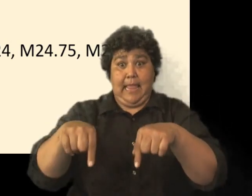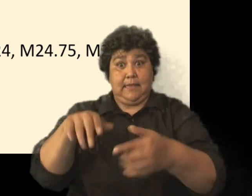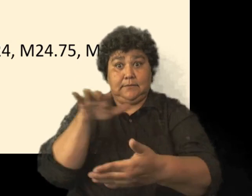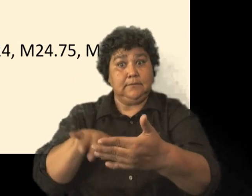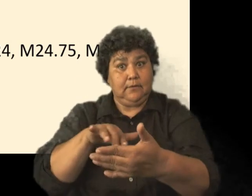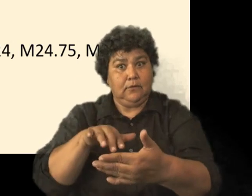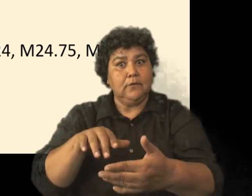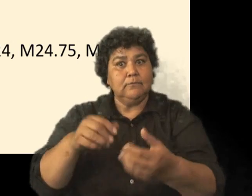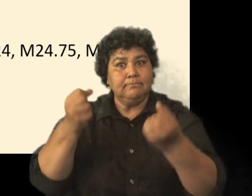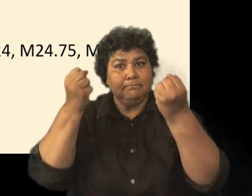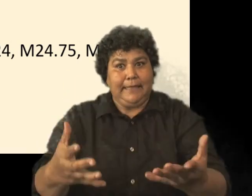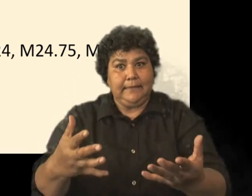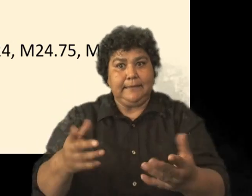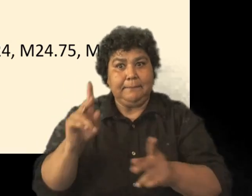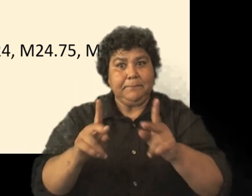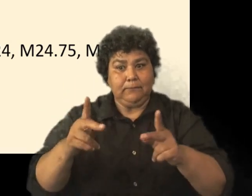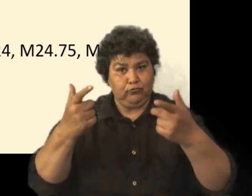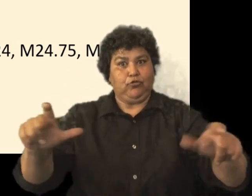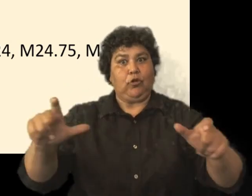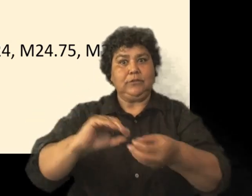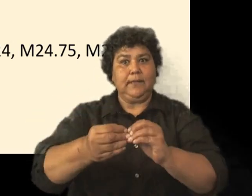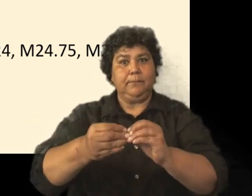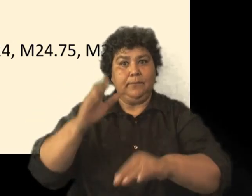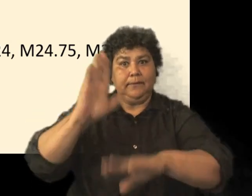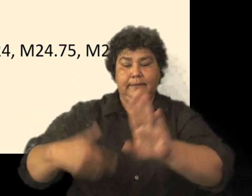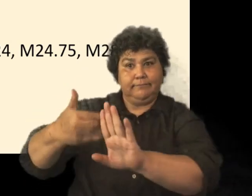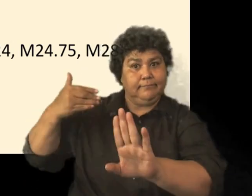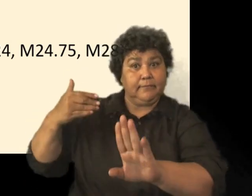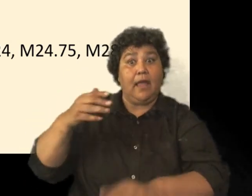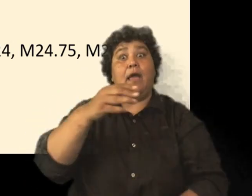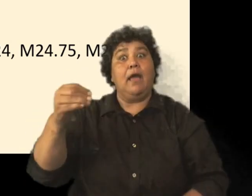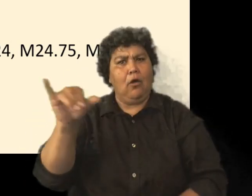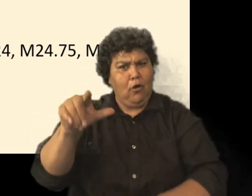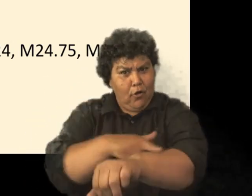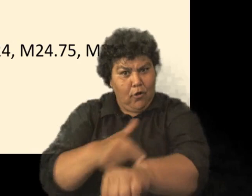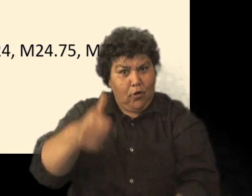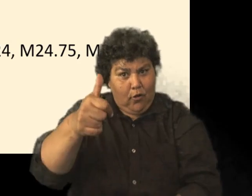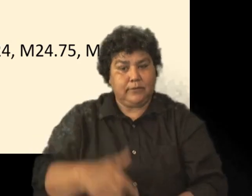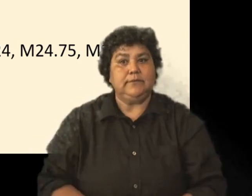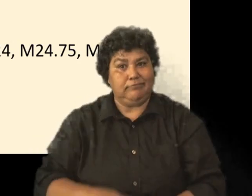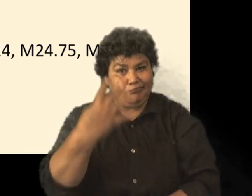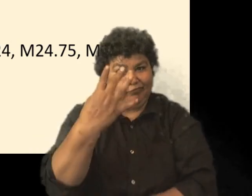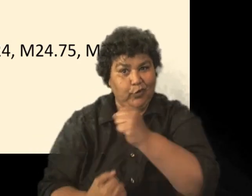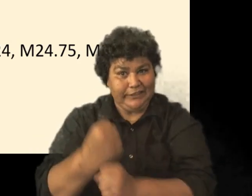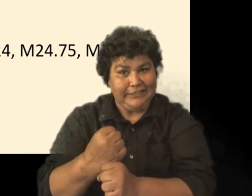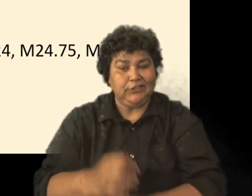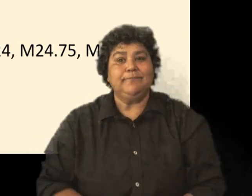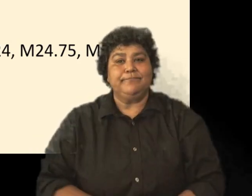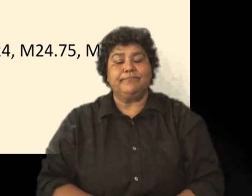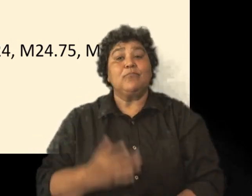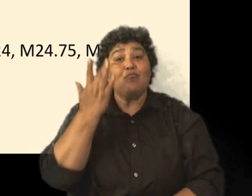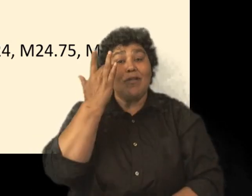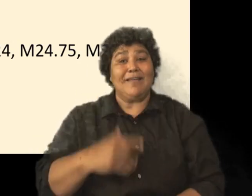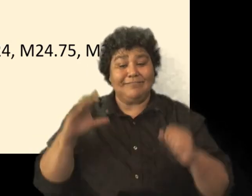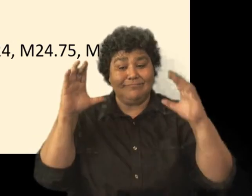about 4 years, because the progression of RP is quite slow, and so a long treatment period will be needed